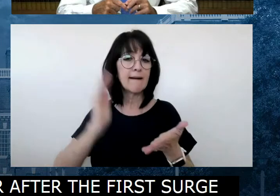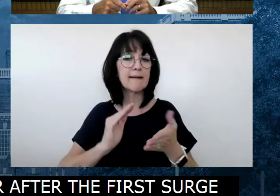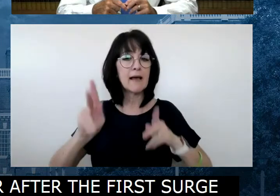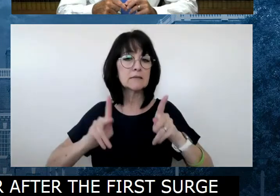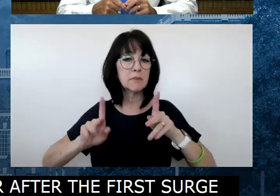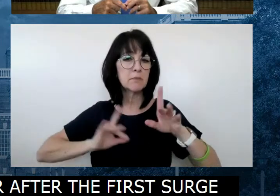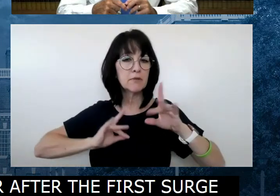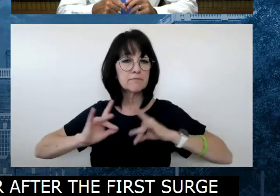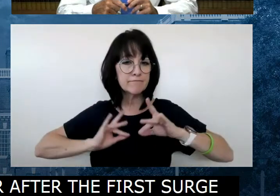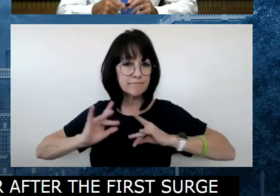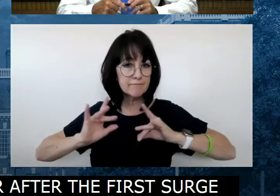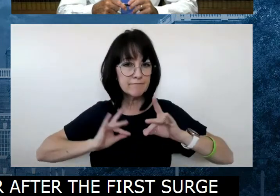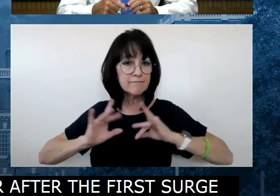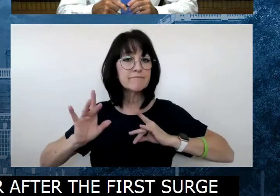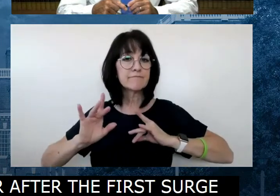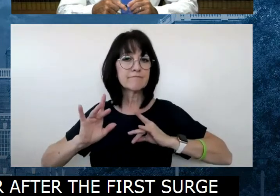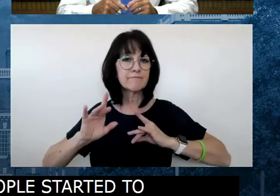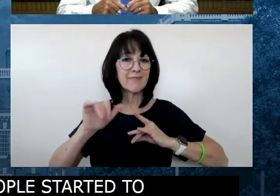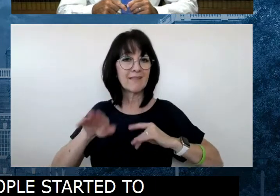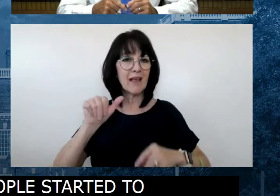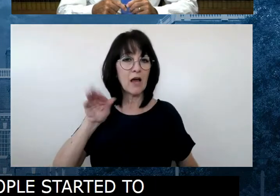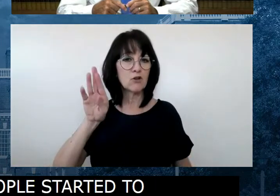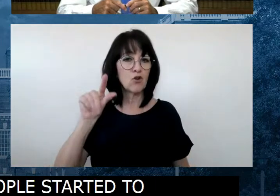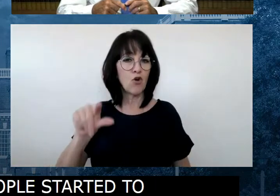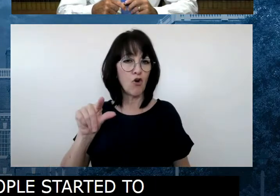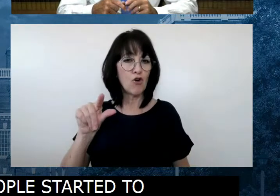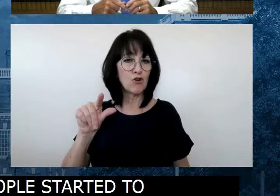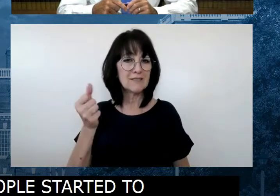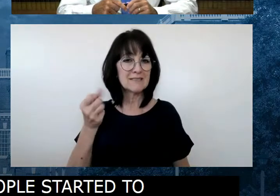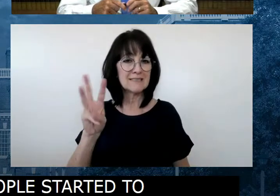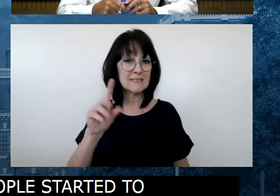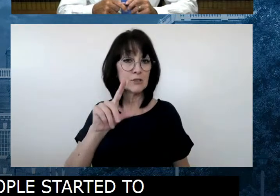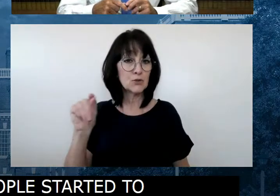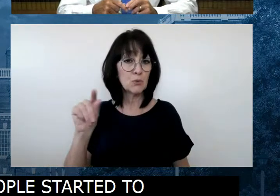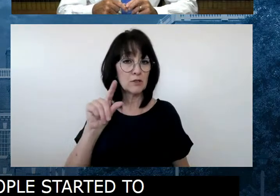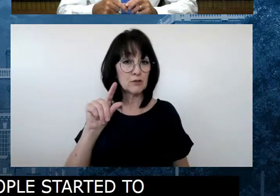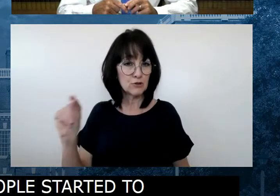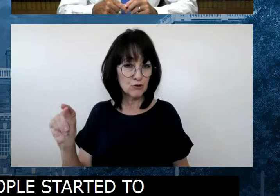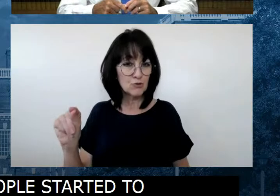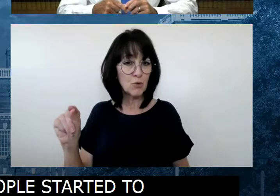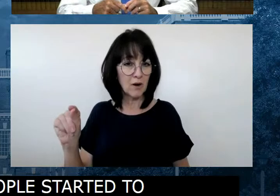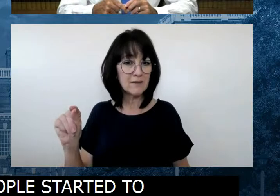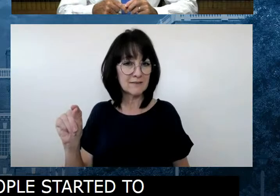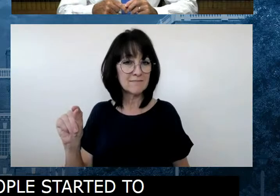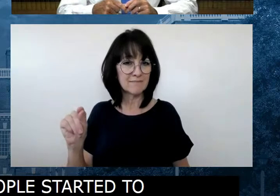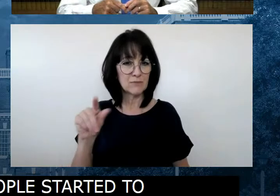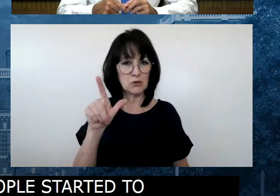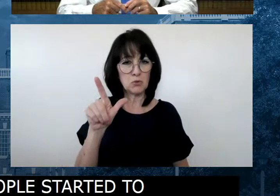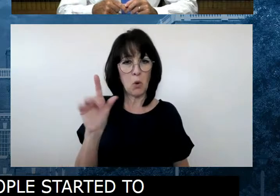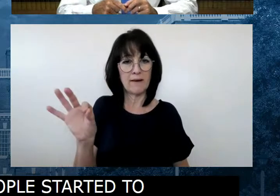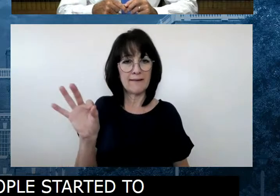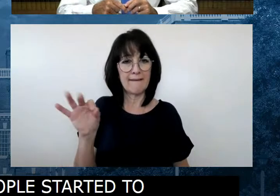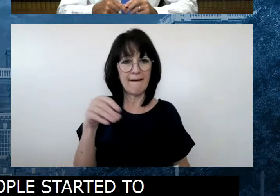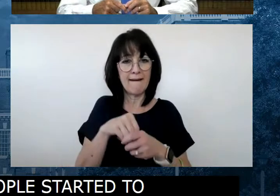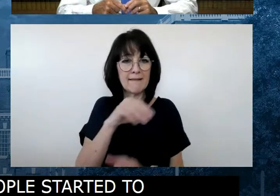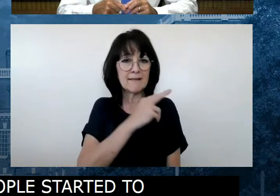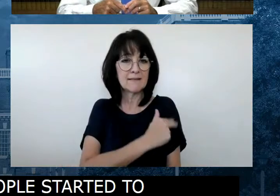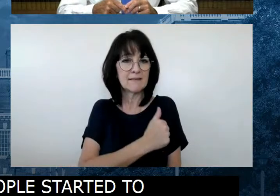hospitalized on August the 16th of 2020. Then we saw the late fall